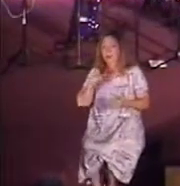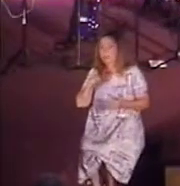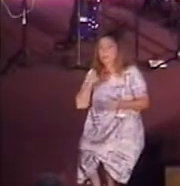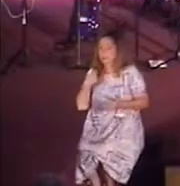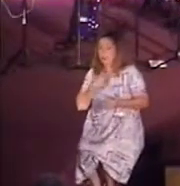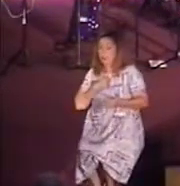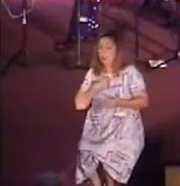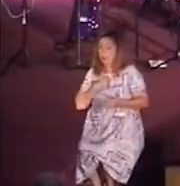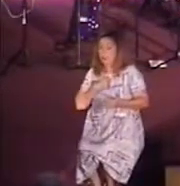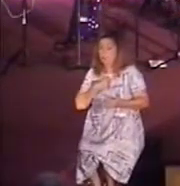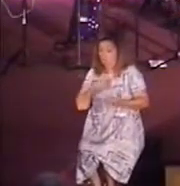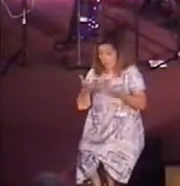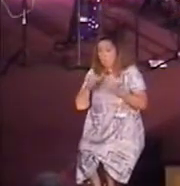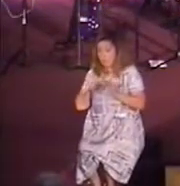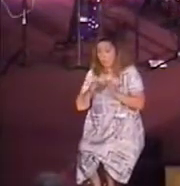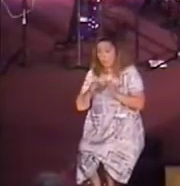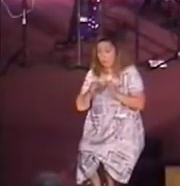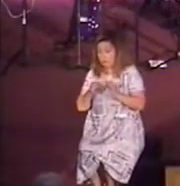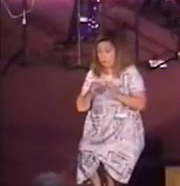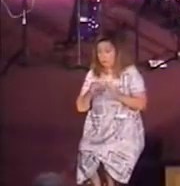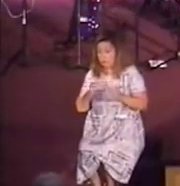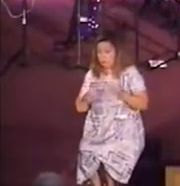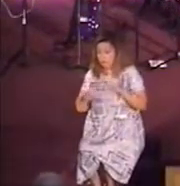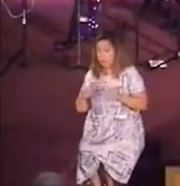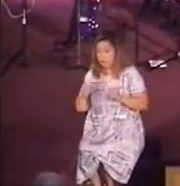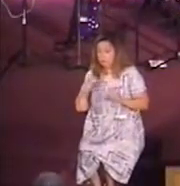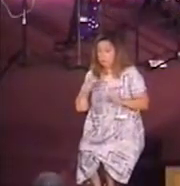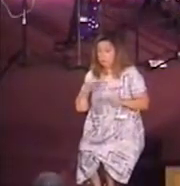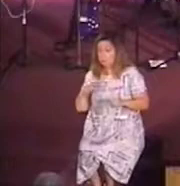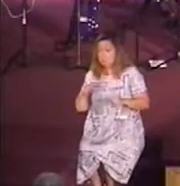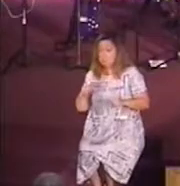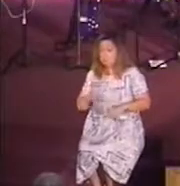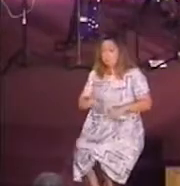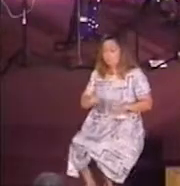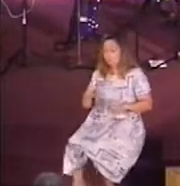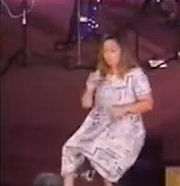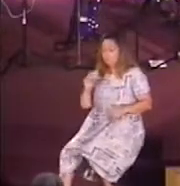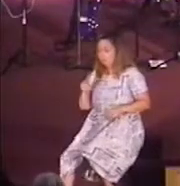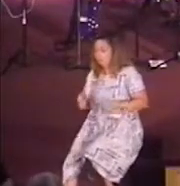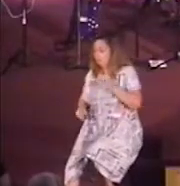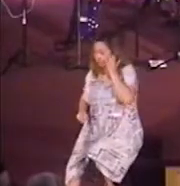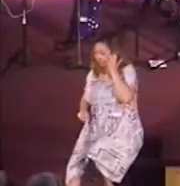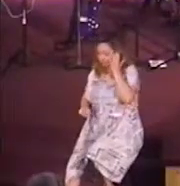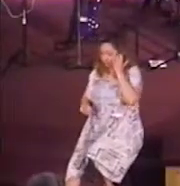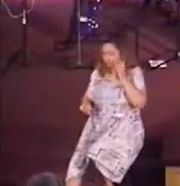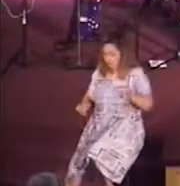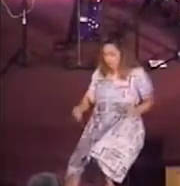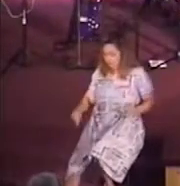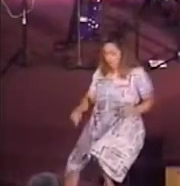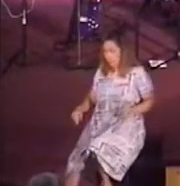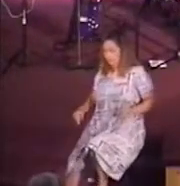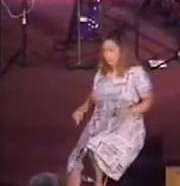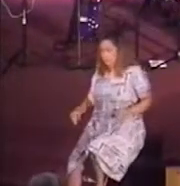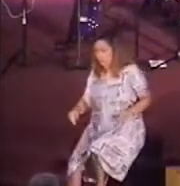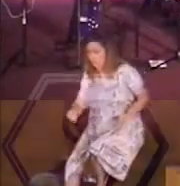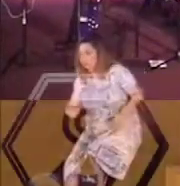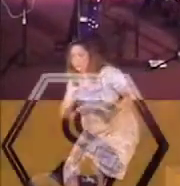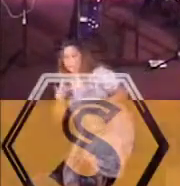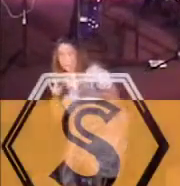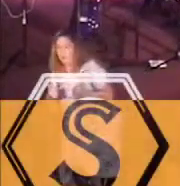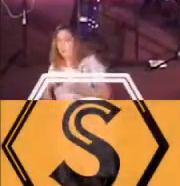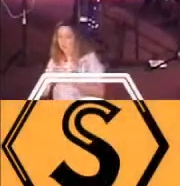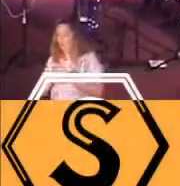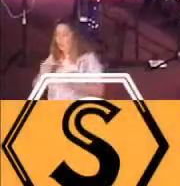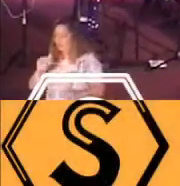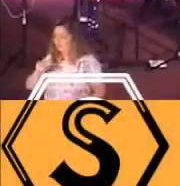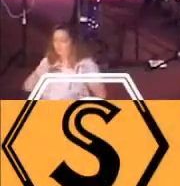So we are in our fourth sermon series on being built strong as a church and being built strong as individual Christians. And we're going to be in Ephesians chapter